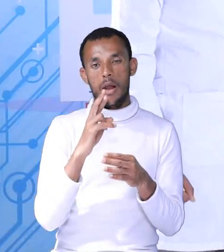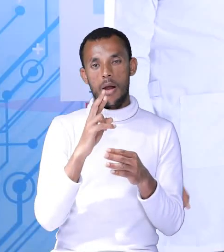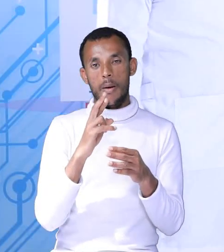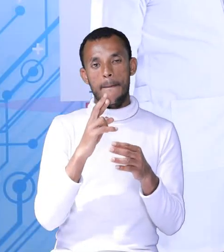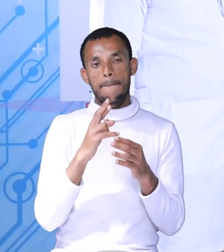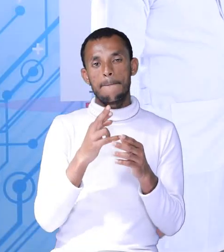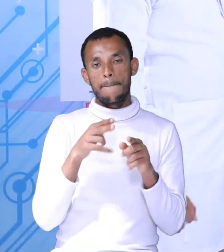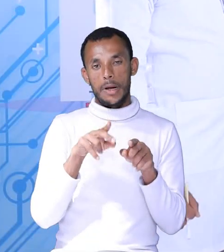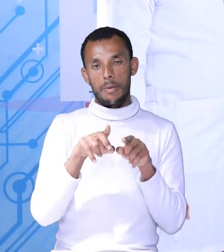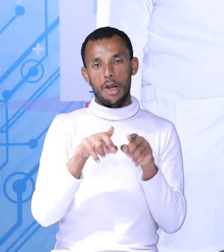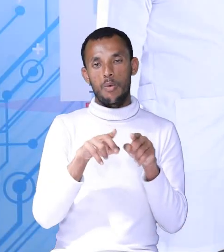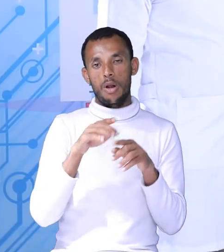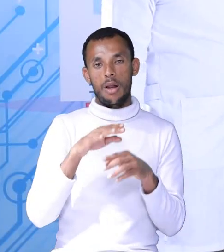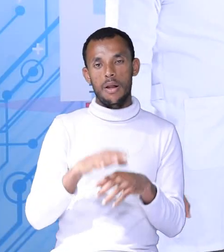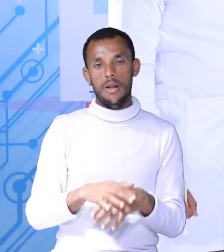perpendicular.